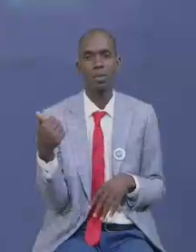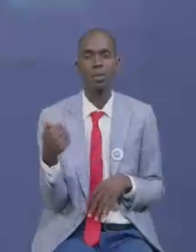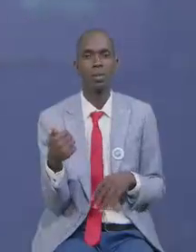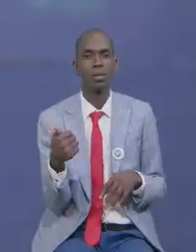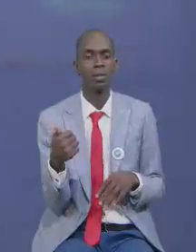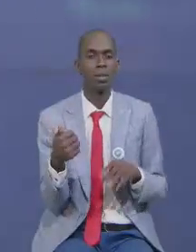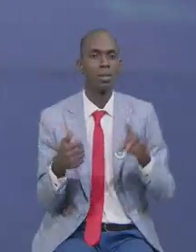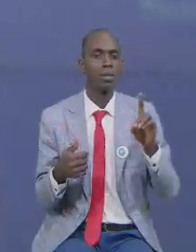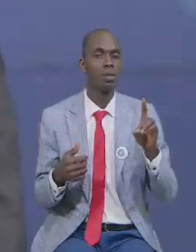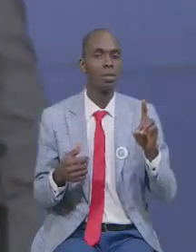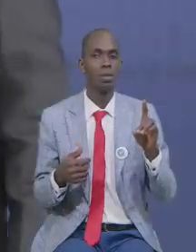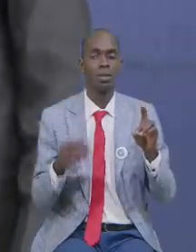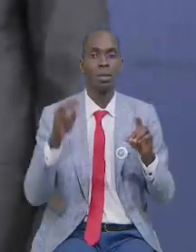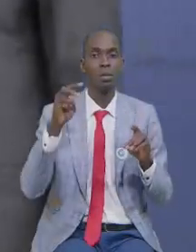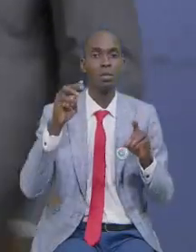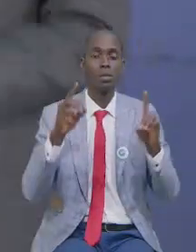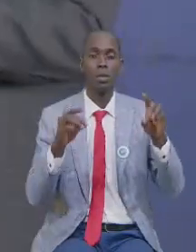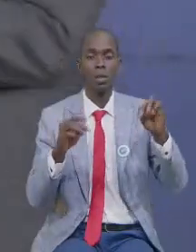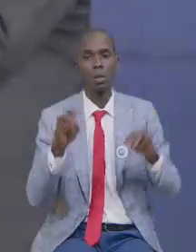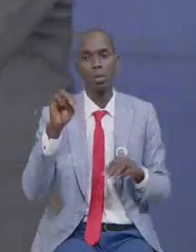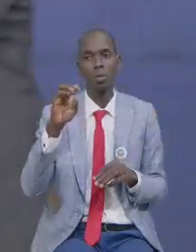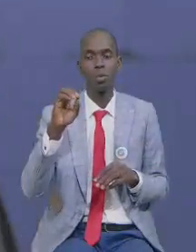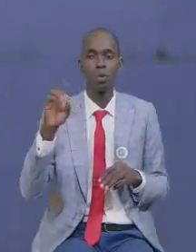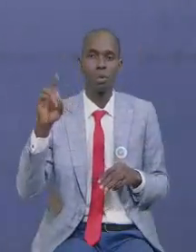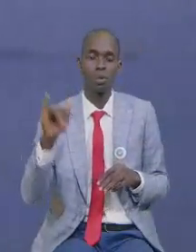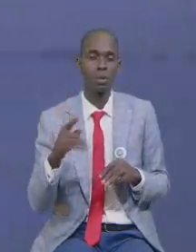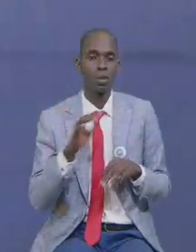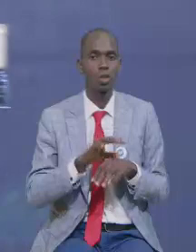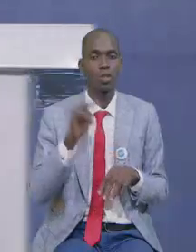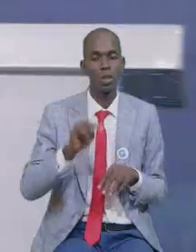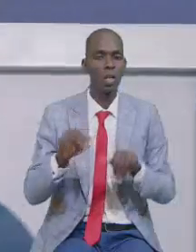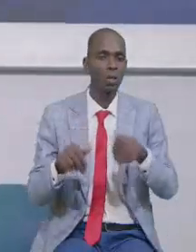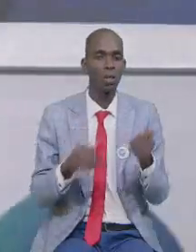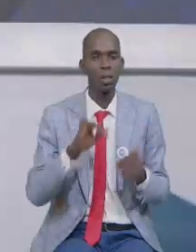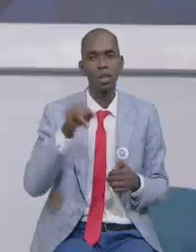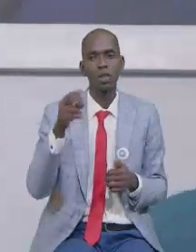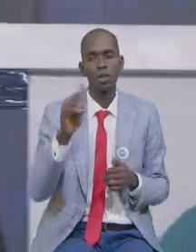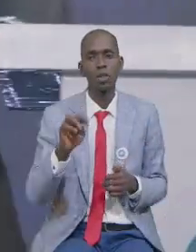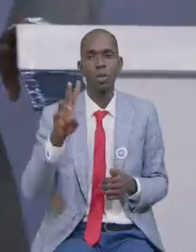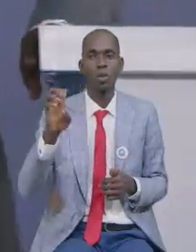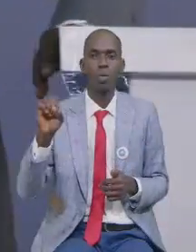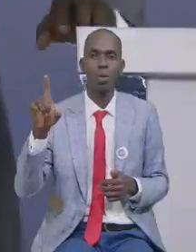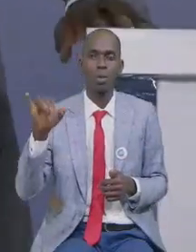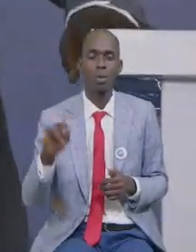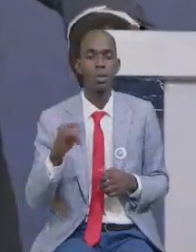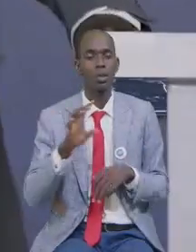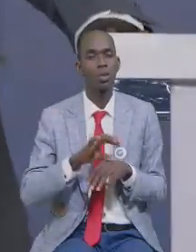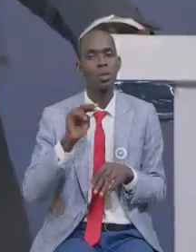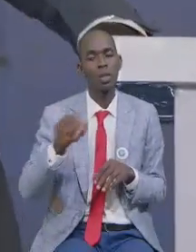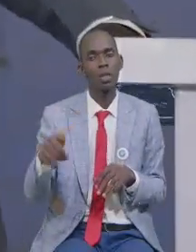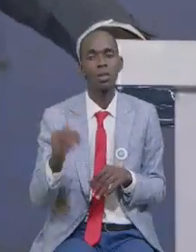church needs another John Wesley. The church needs another Spurgeon. The Lord